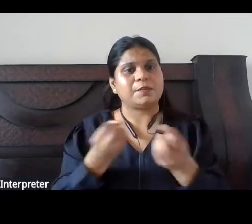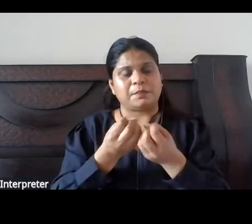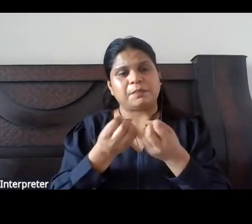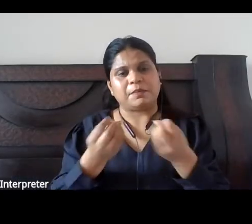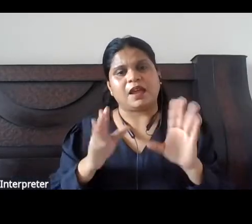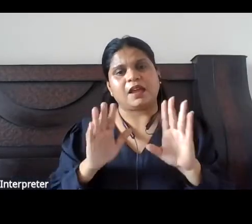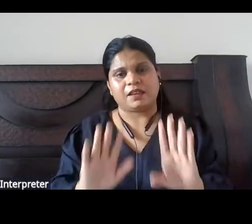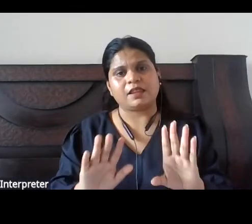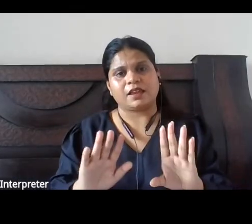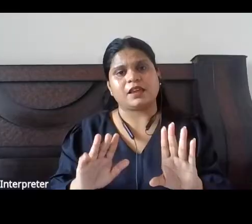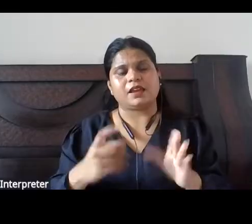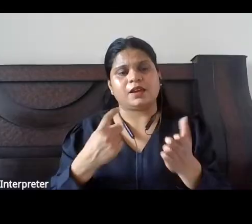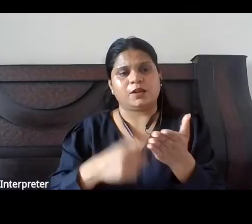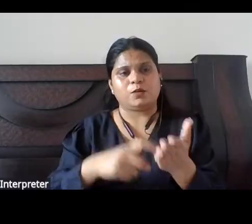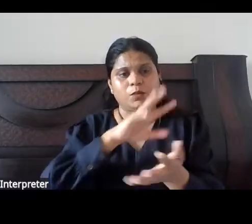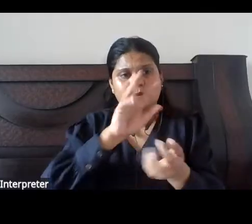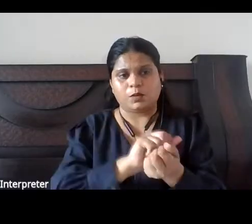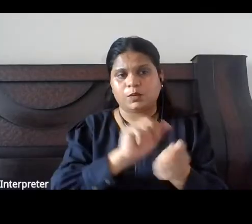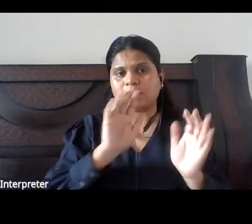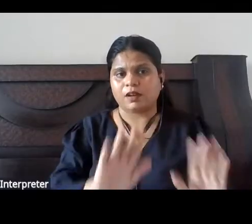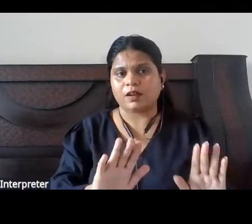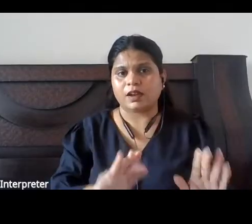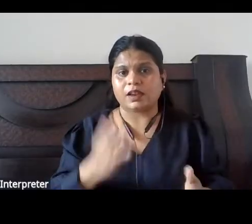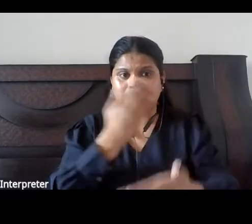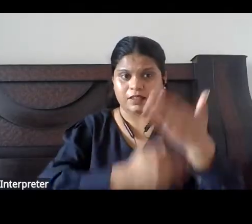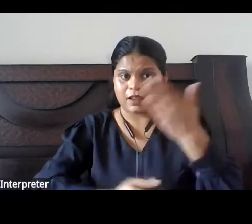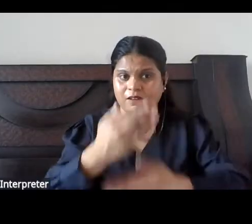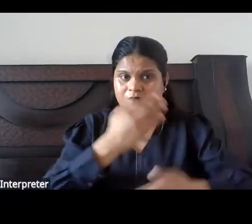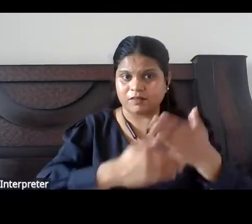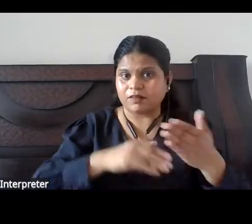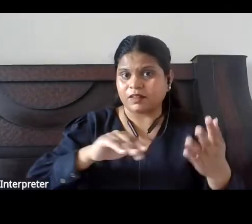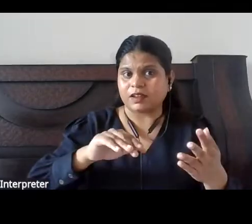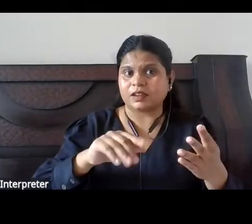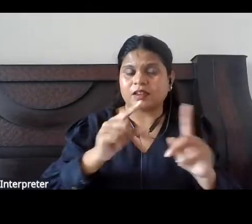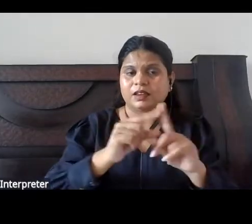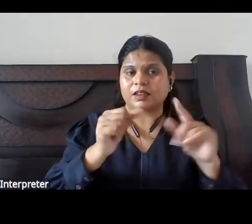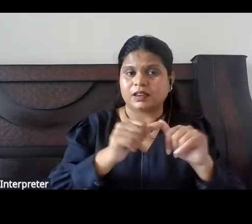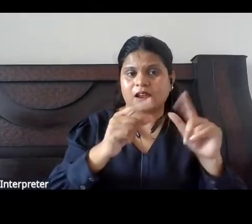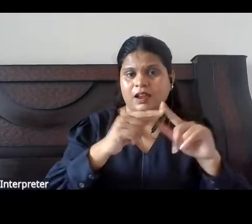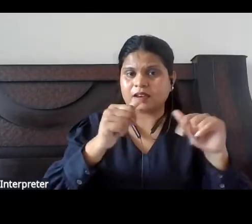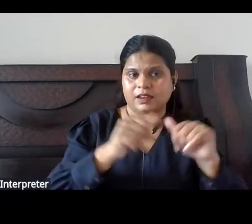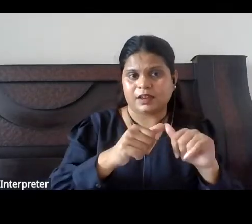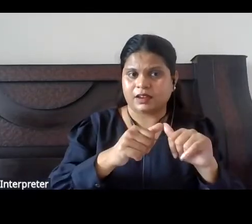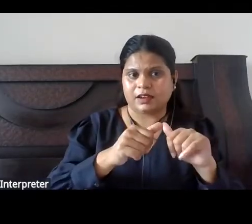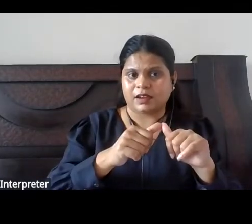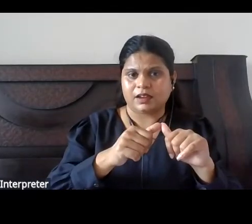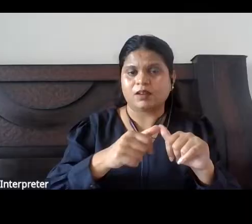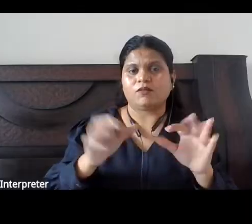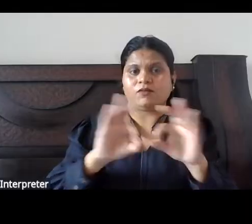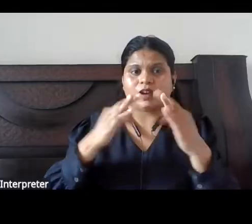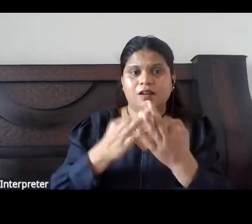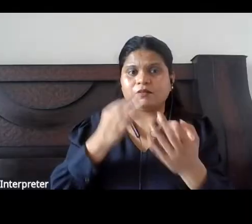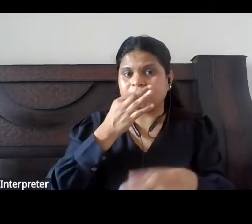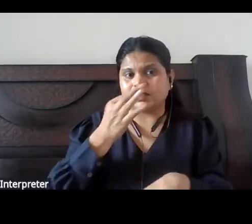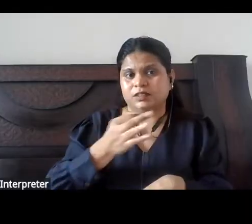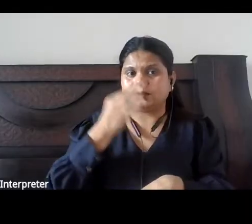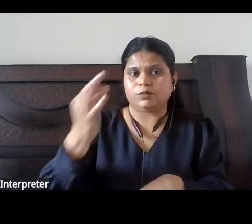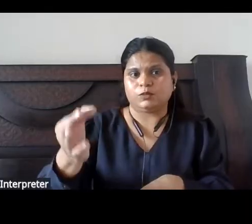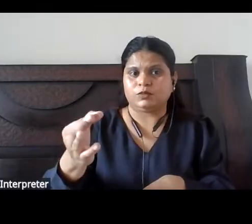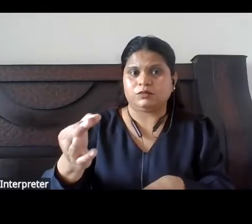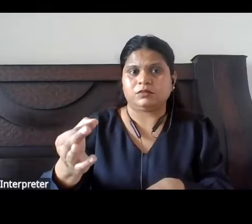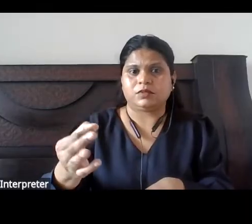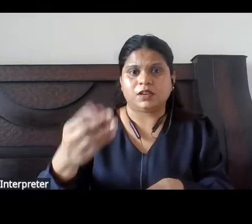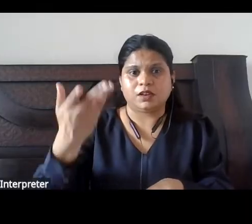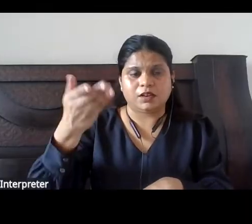reporting. Data on disability is collected from a family member, who may be totally unaware of the